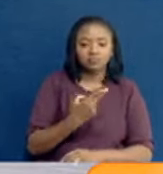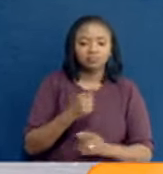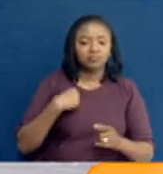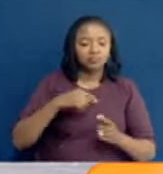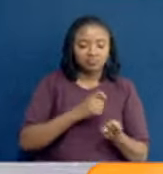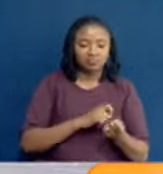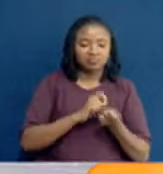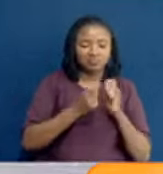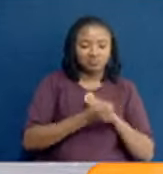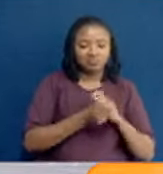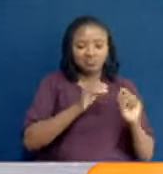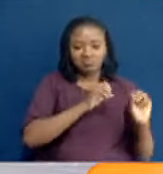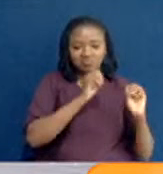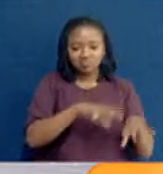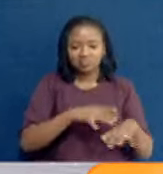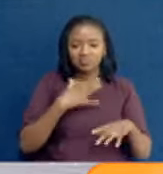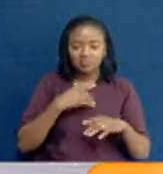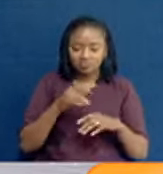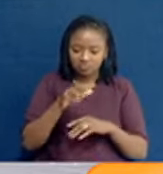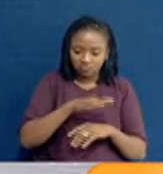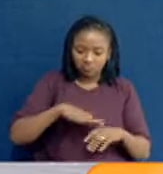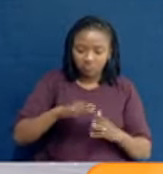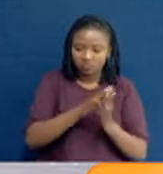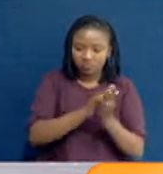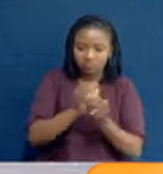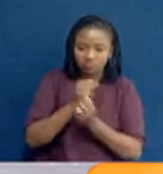least we can invest out of the